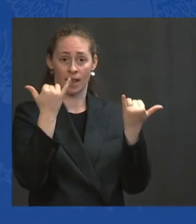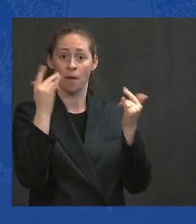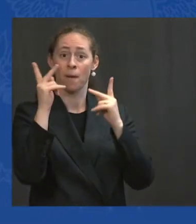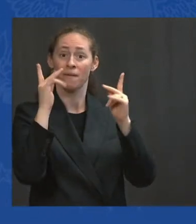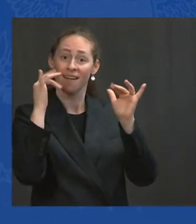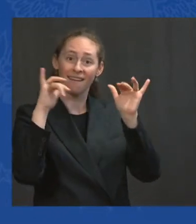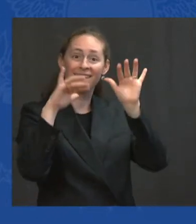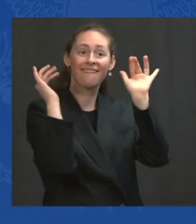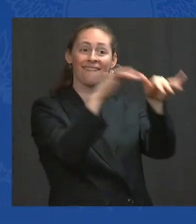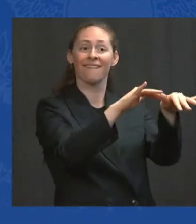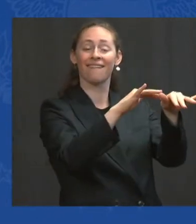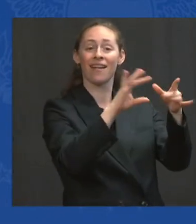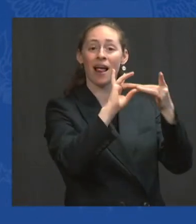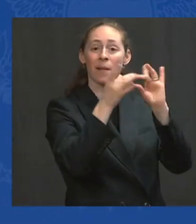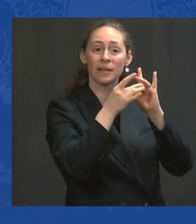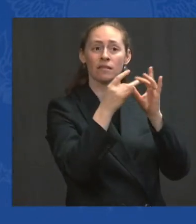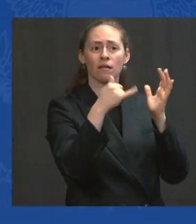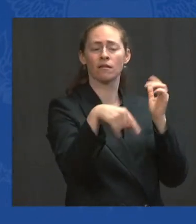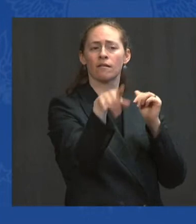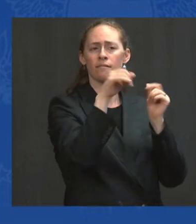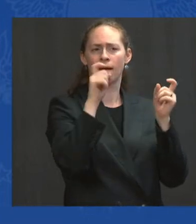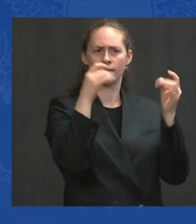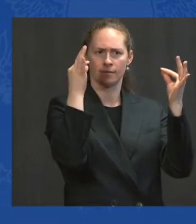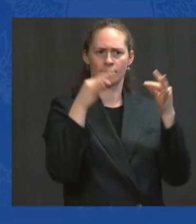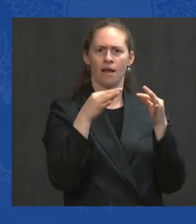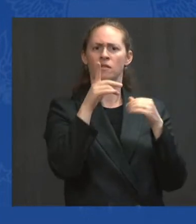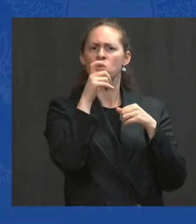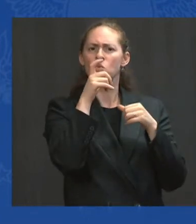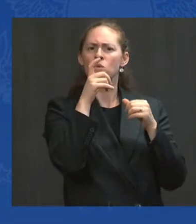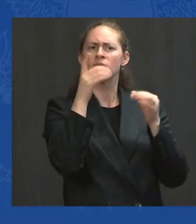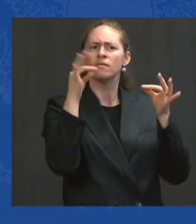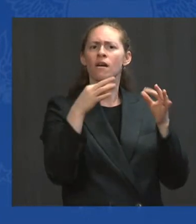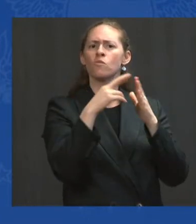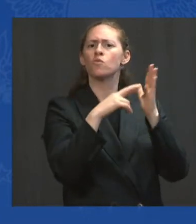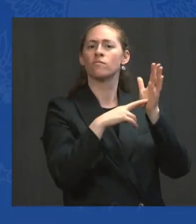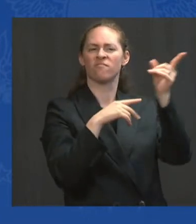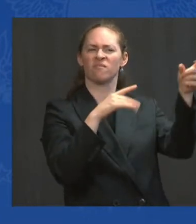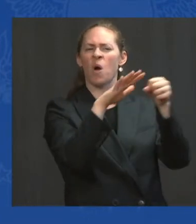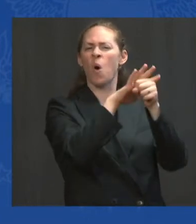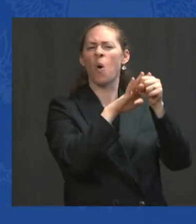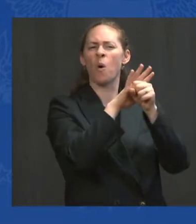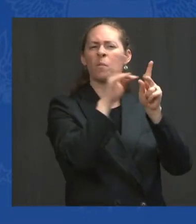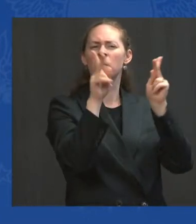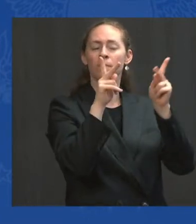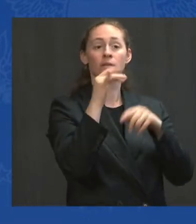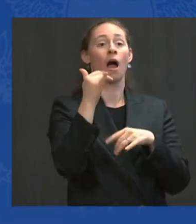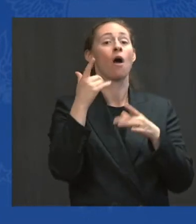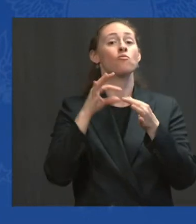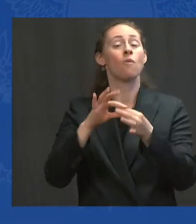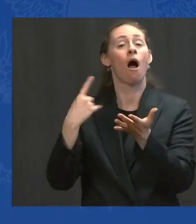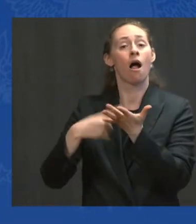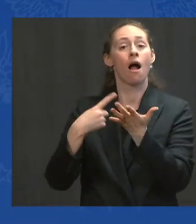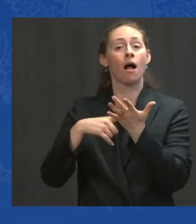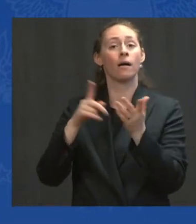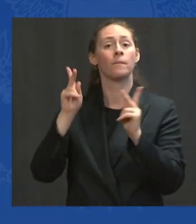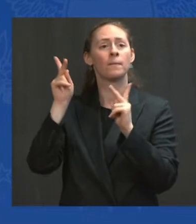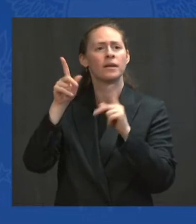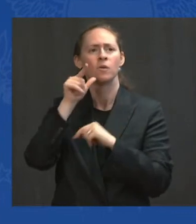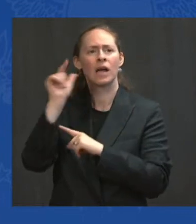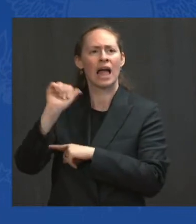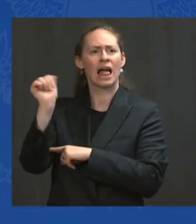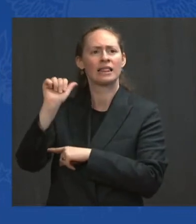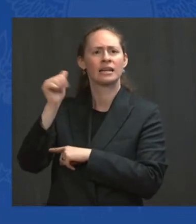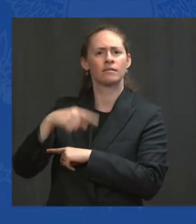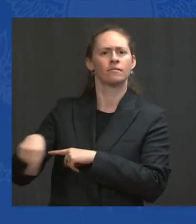best of what's going on. With regard to the athletes themselves, the protocols that are in place to protect them